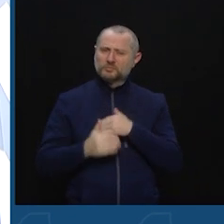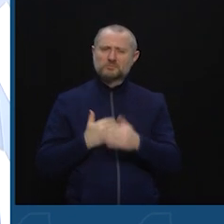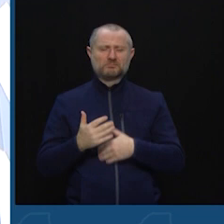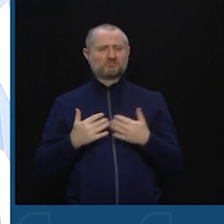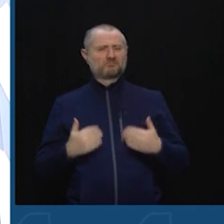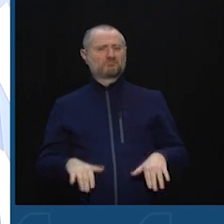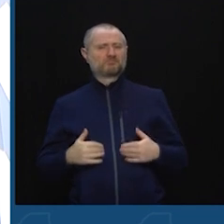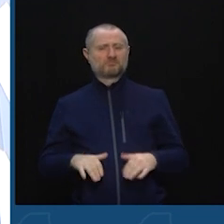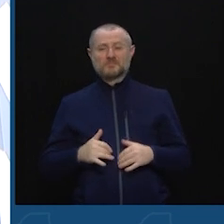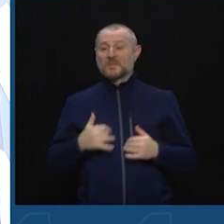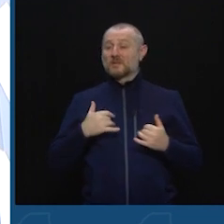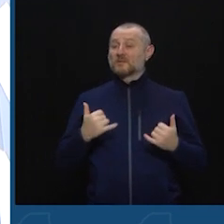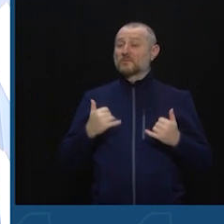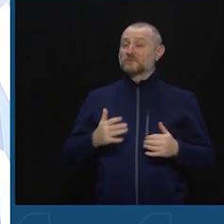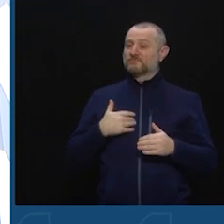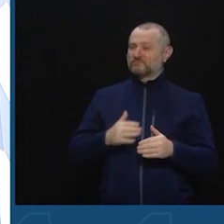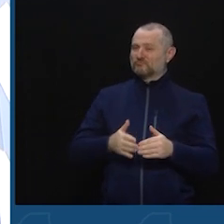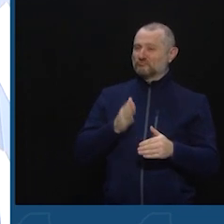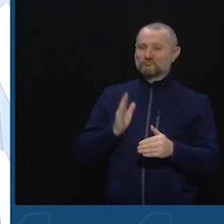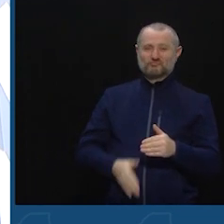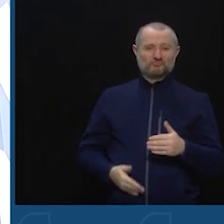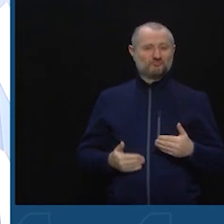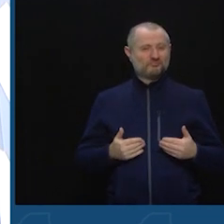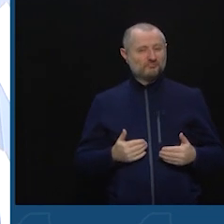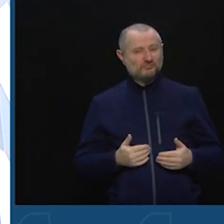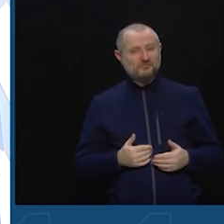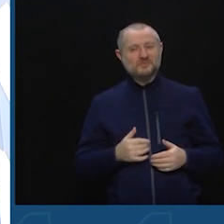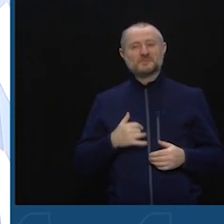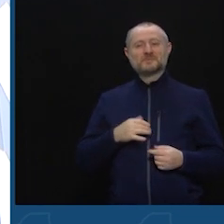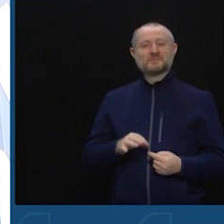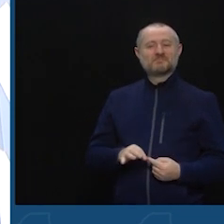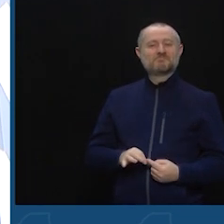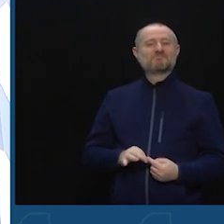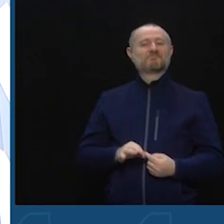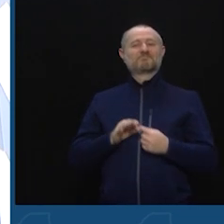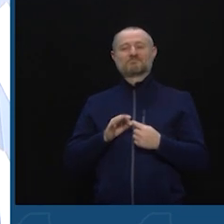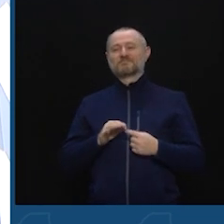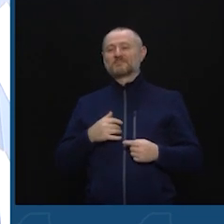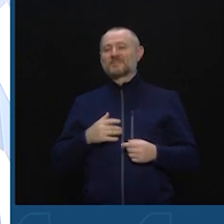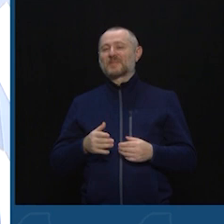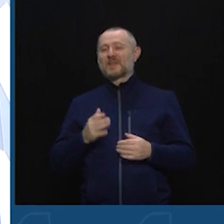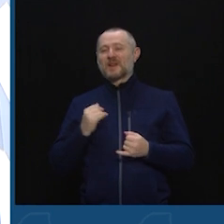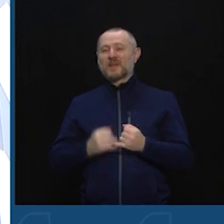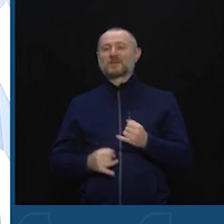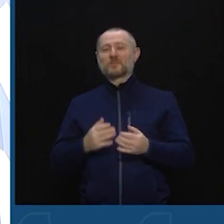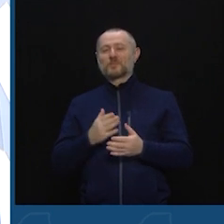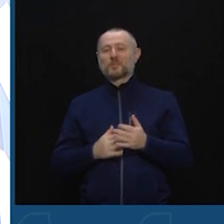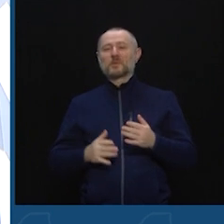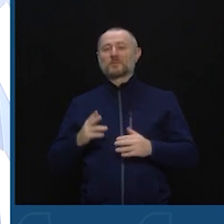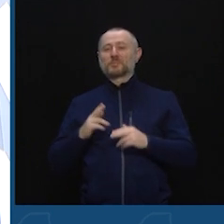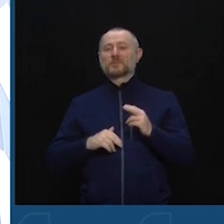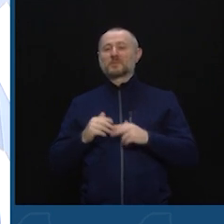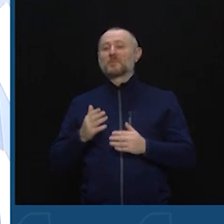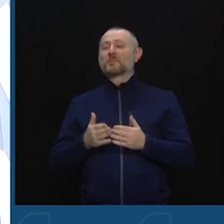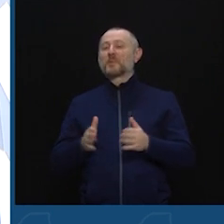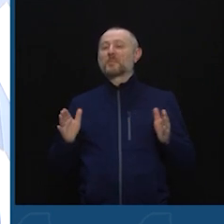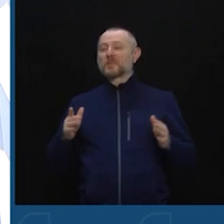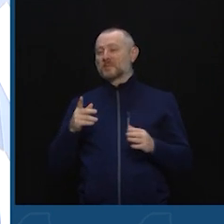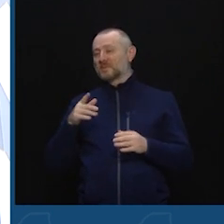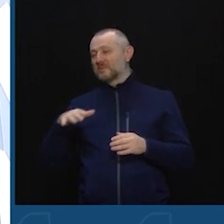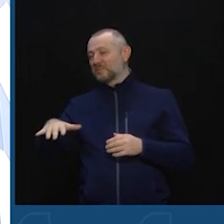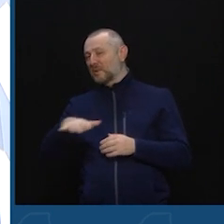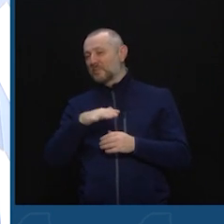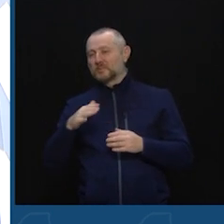Today's construction milestone is especially noteworthy, as it's the last portion of the building and public areas to open to